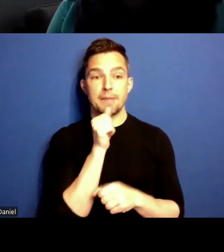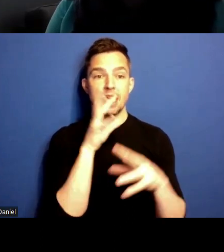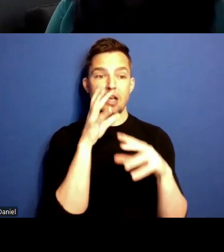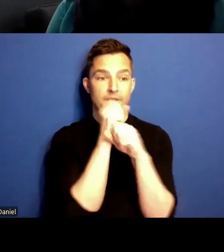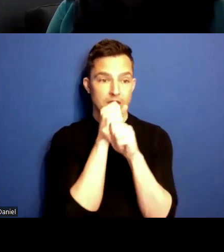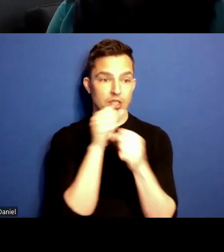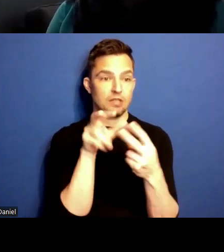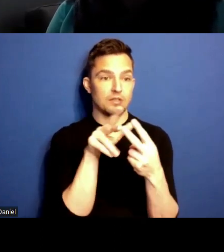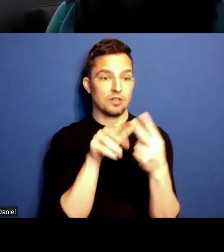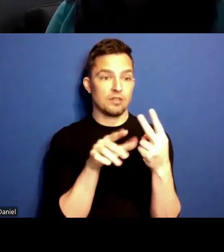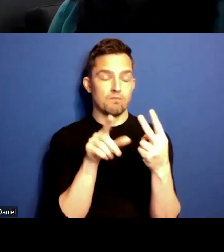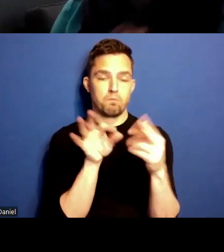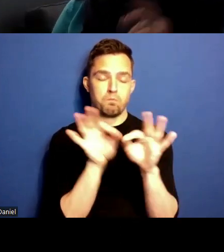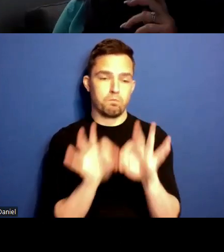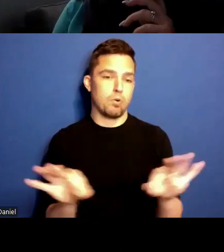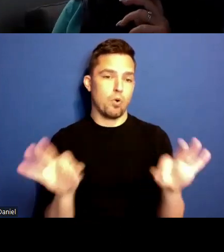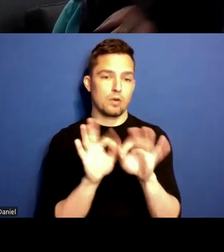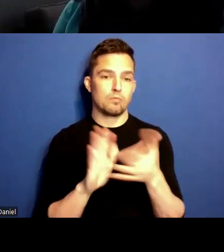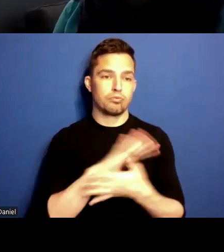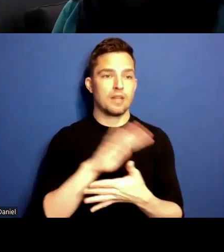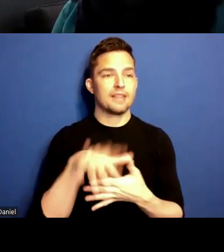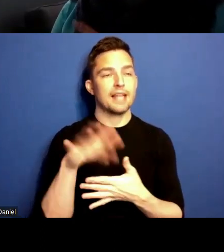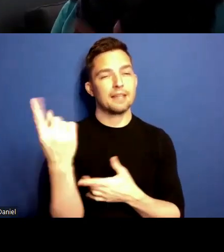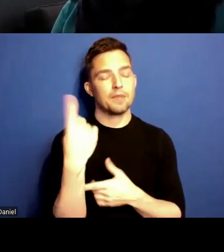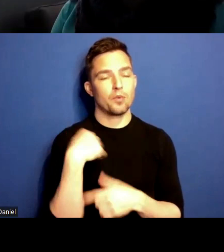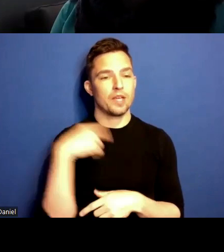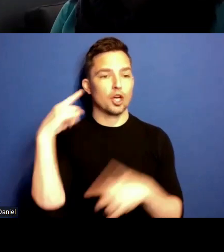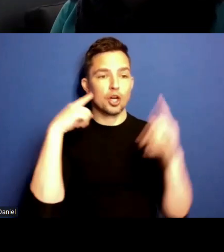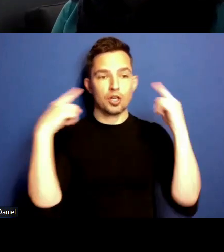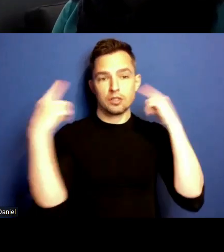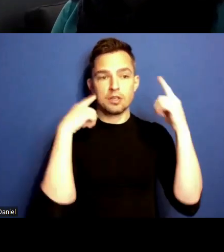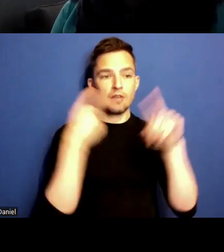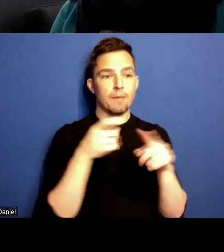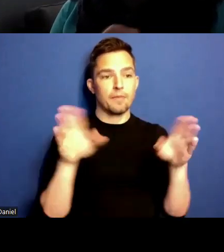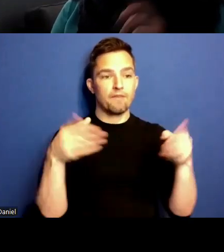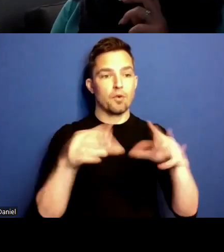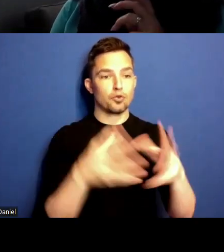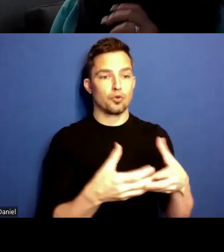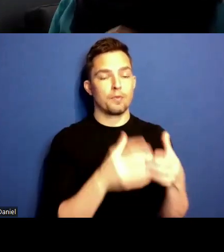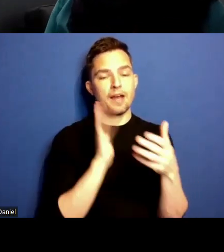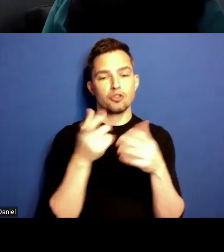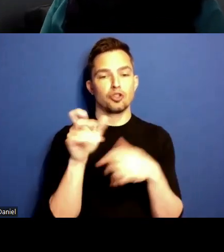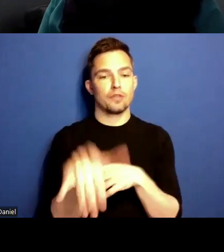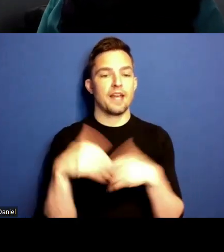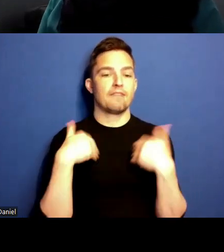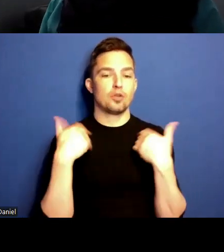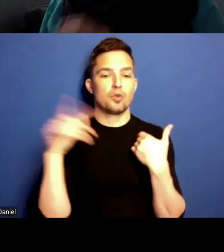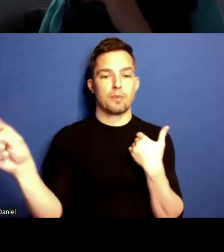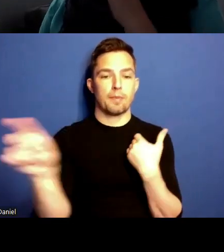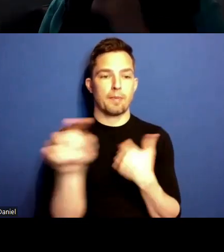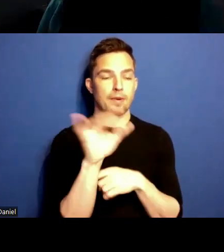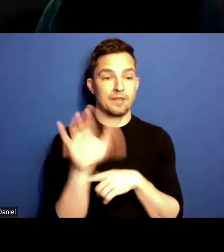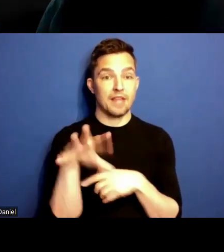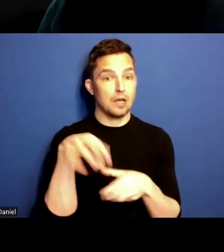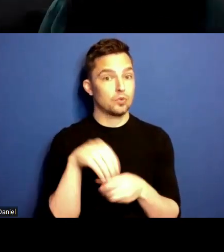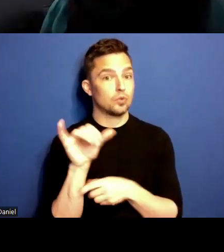confidentiality were very important. And that was something we really heard from our focus groups and surveys of youth. And that